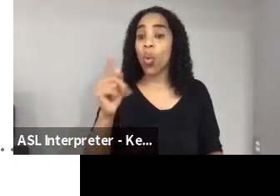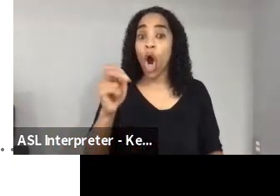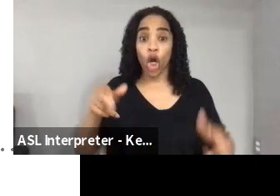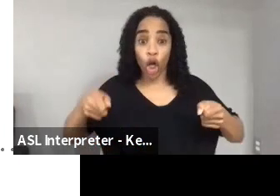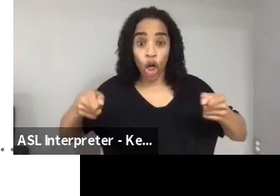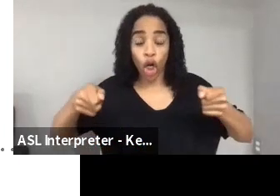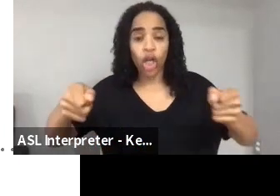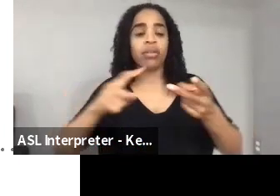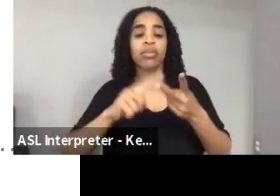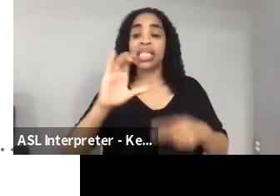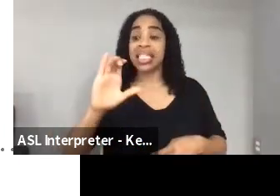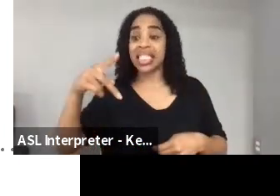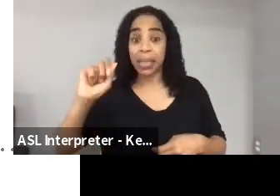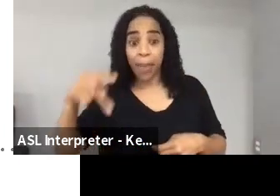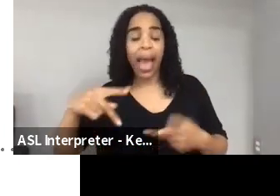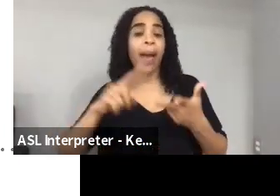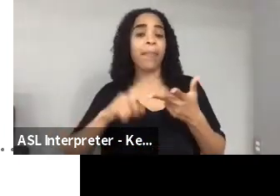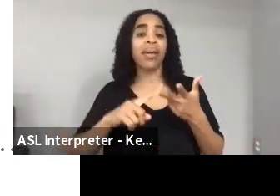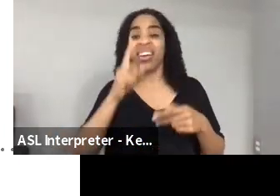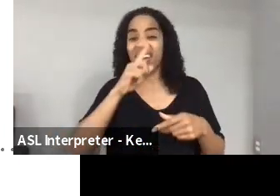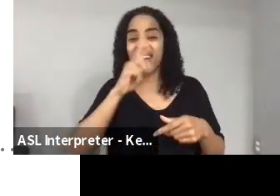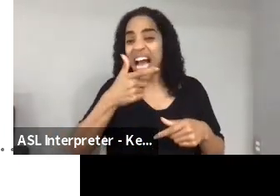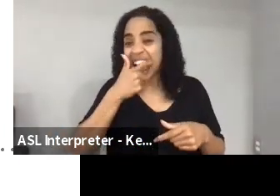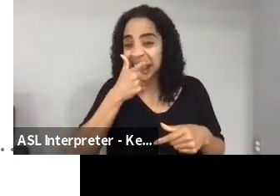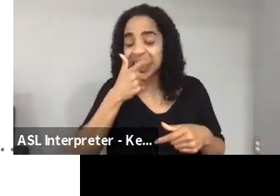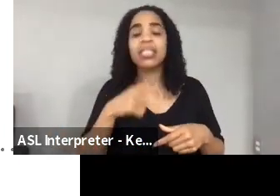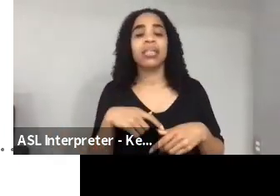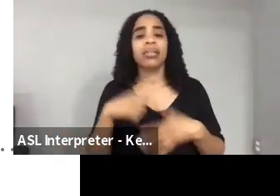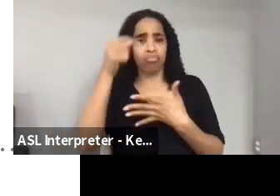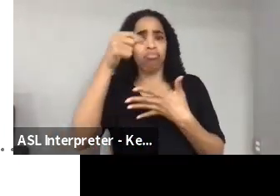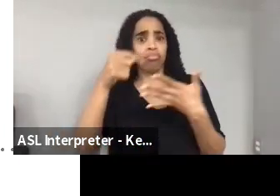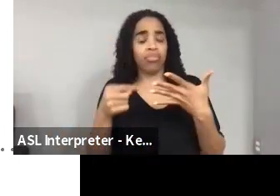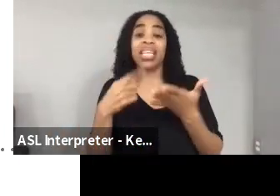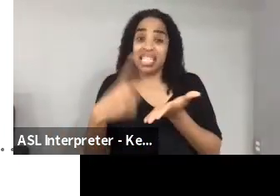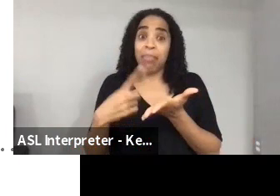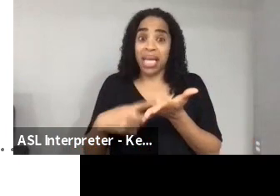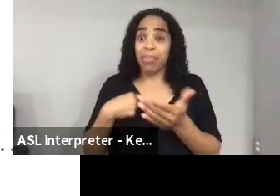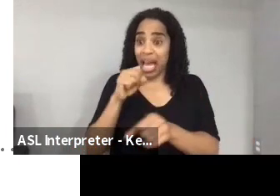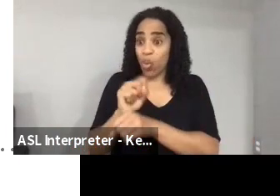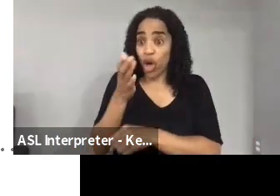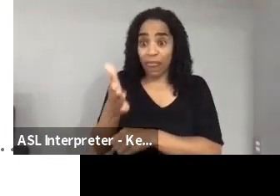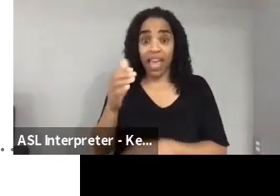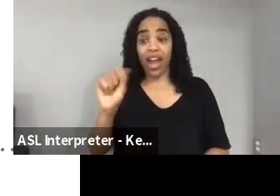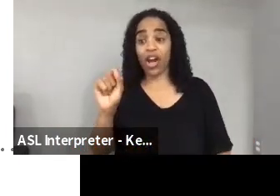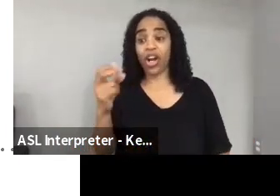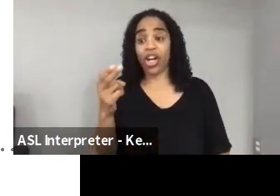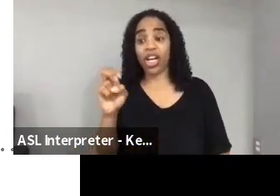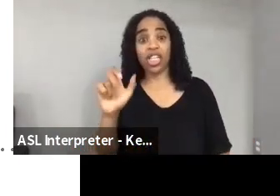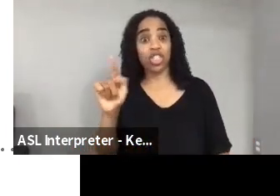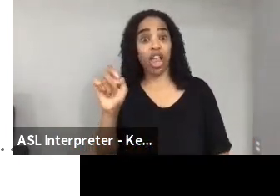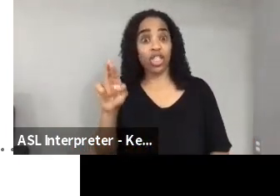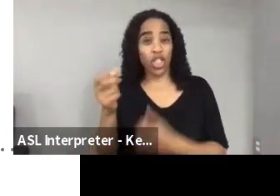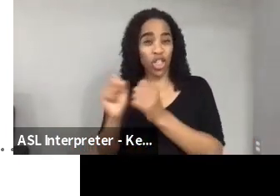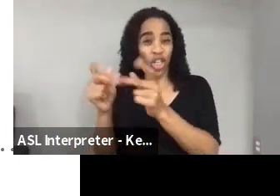like that. I can't tell you how many times I've worked in a shelter and people don't have their dentures or they don't have their eyeglasses.